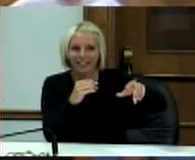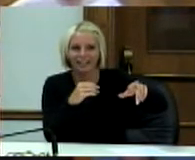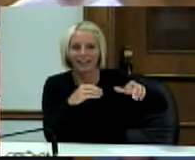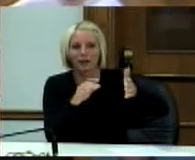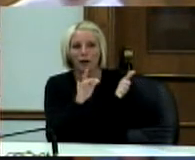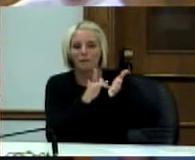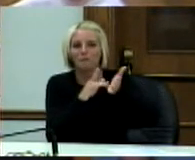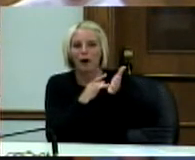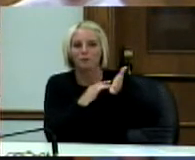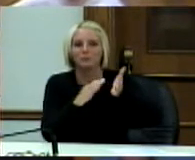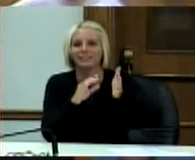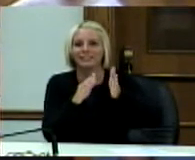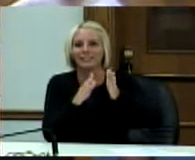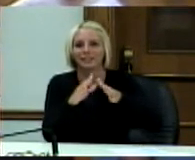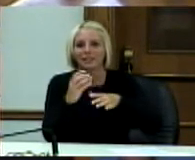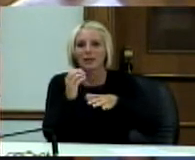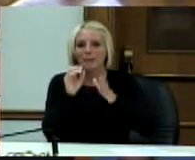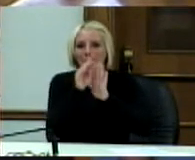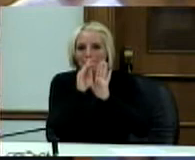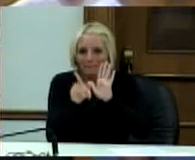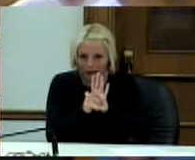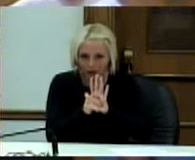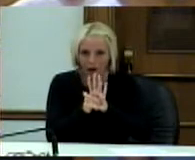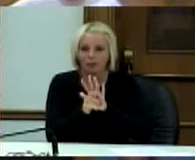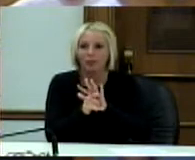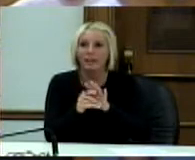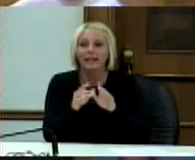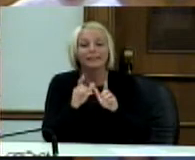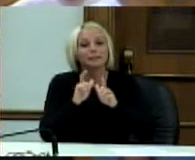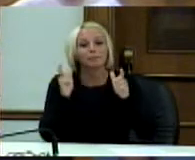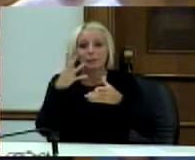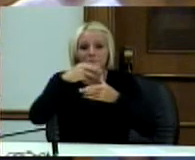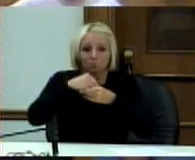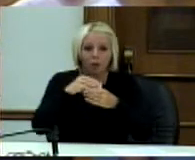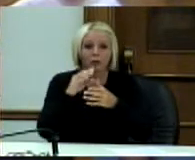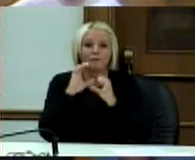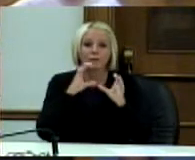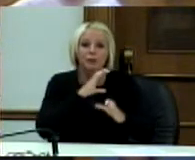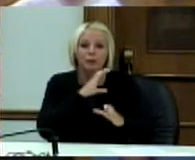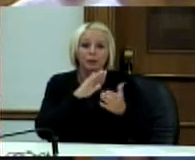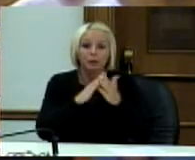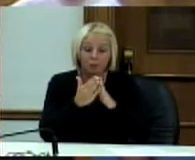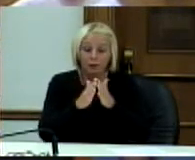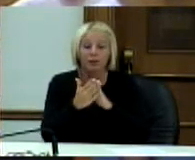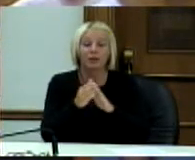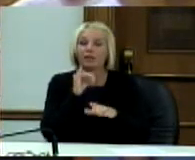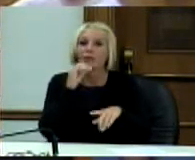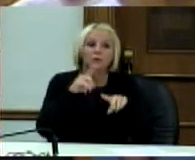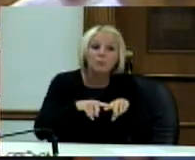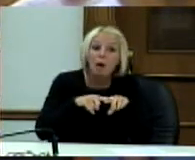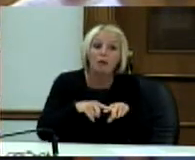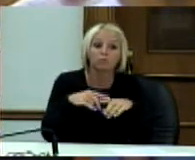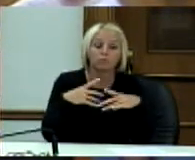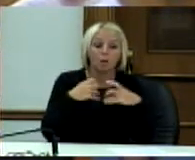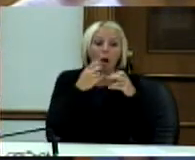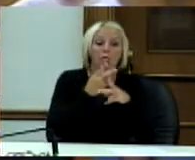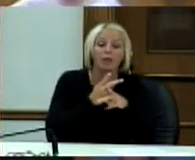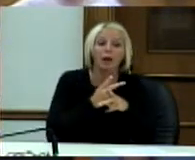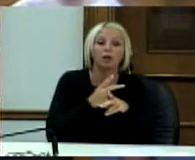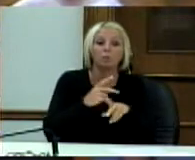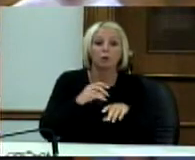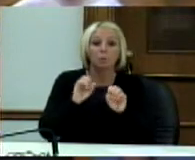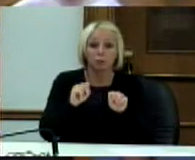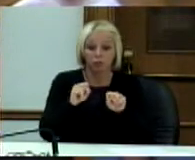pharmacy background. So healthcare is really a big piece of the community. Not that we'll have to just rely on healthcare. There could be a potential